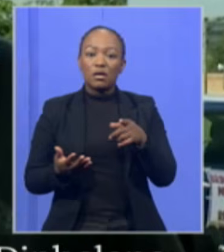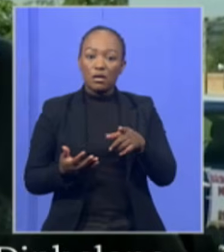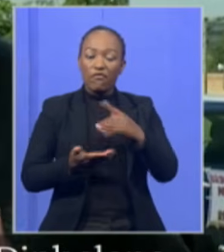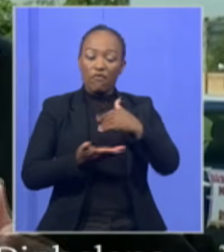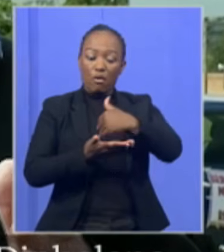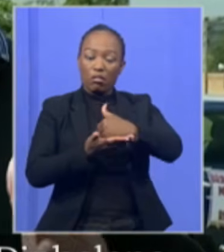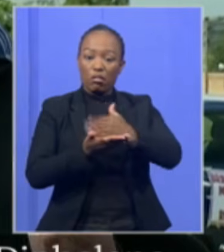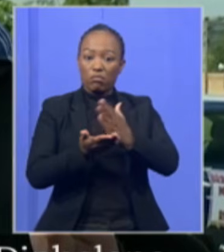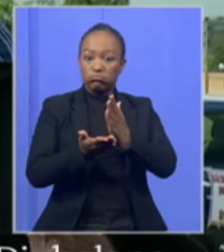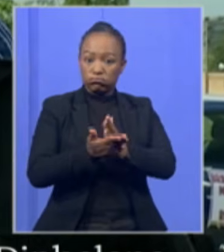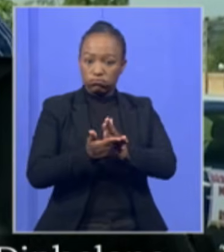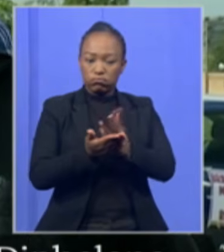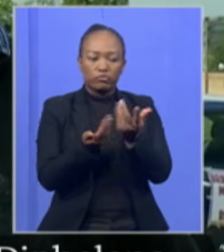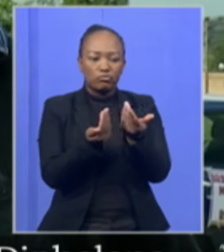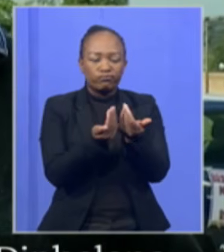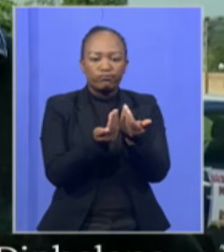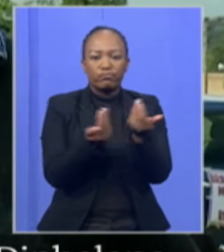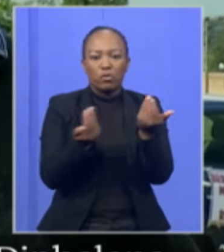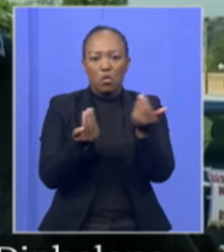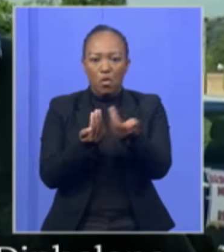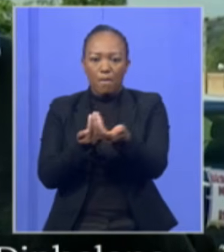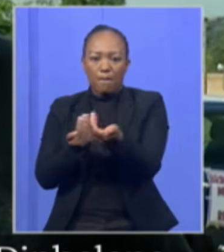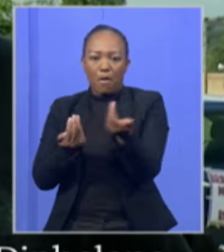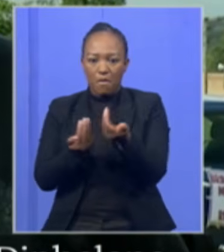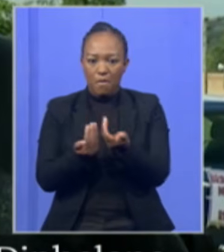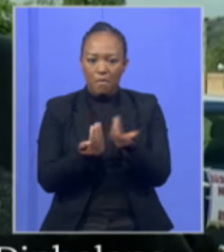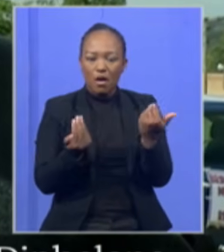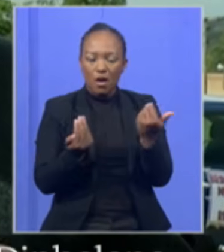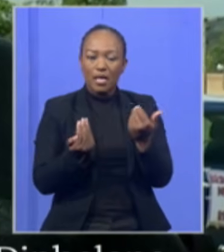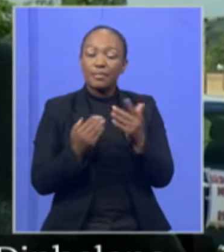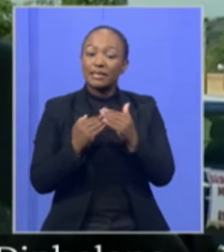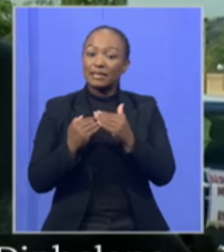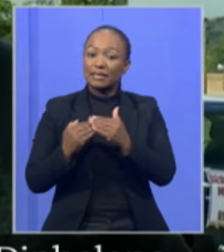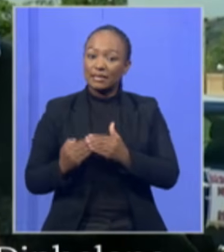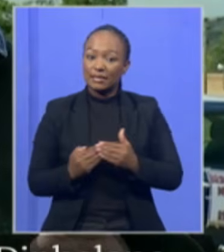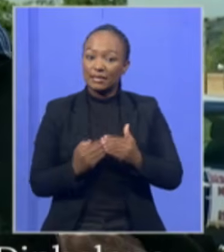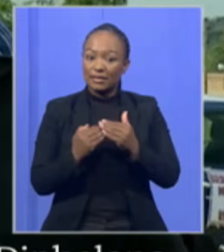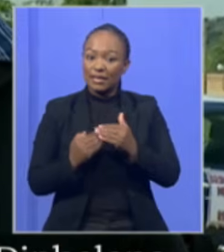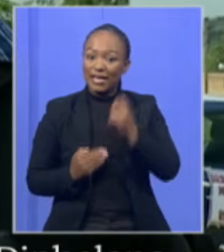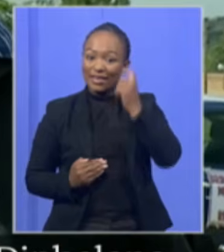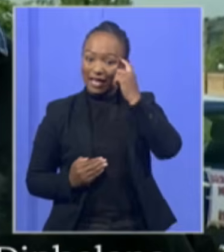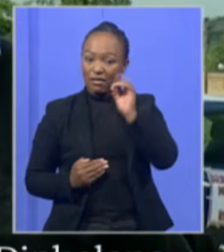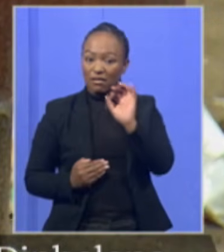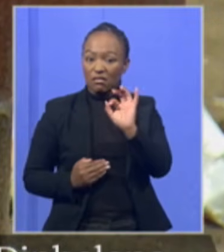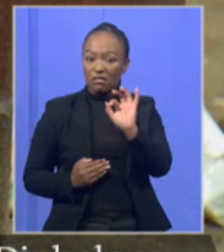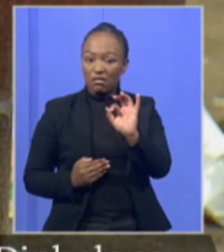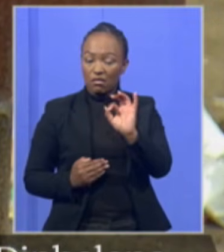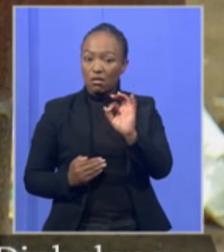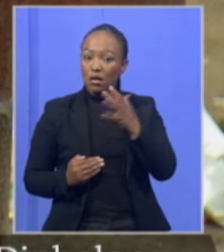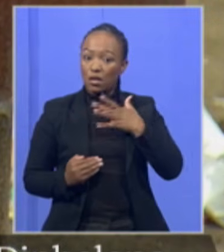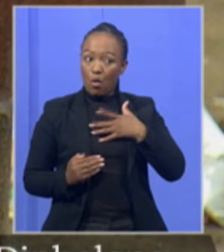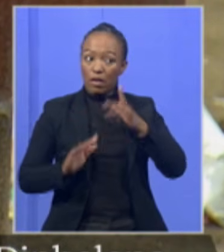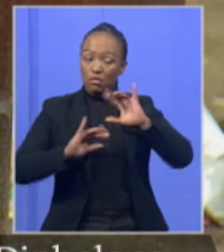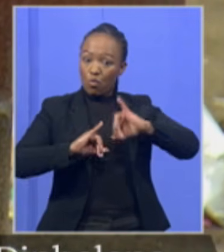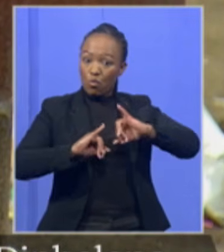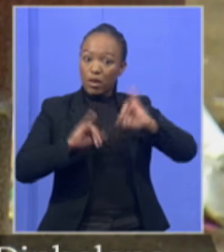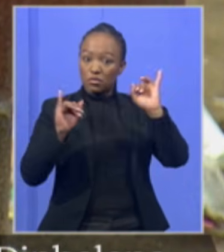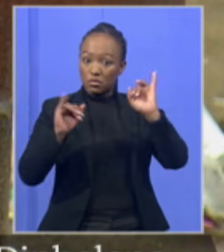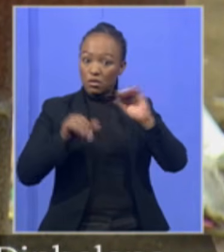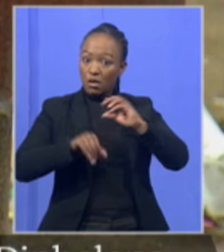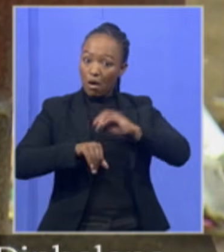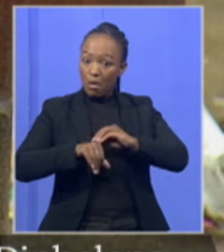really think carefully when they take a decision on this, whether they want to make it worse or whether they want to fix the problem